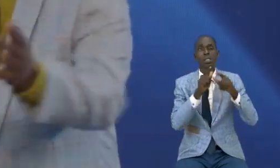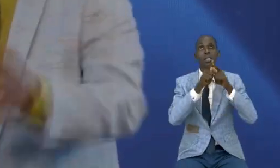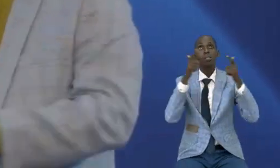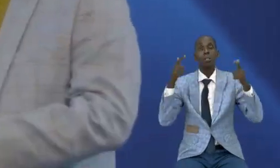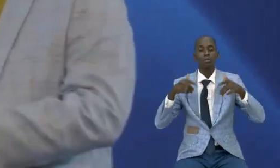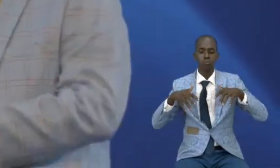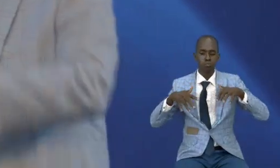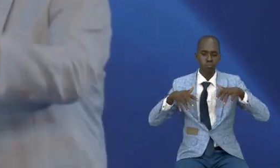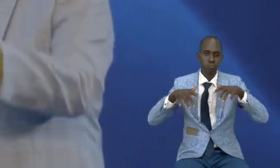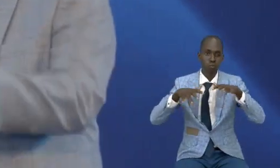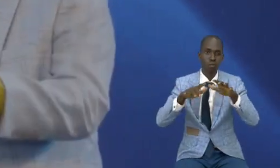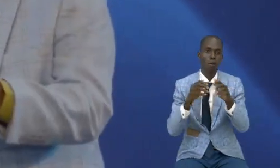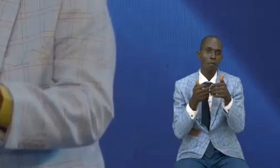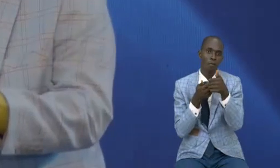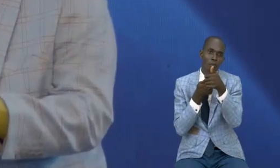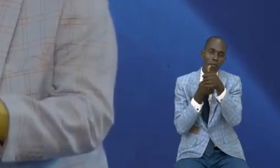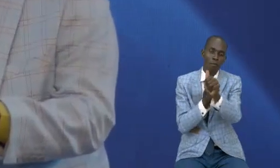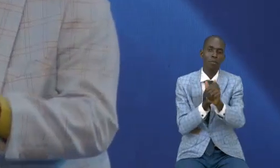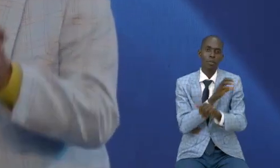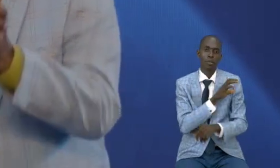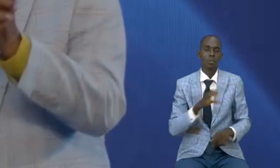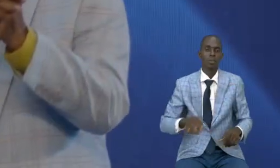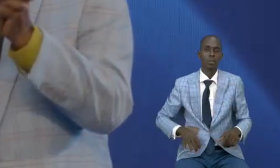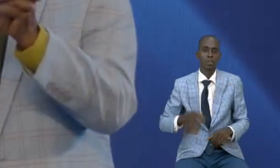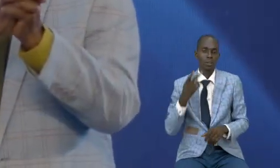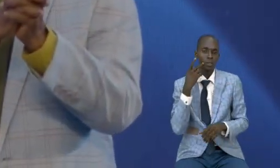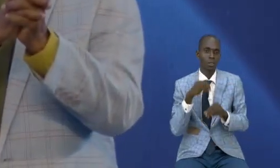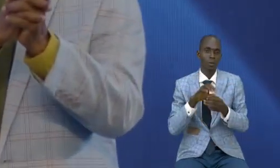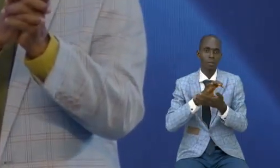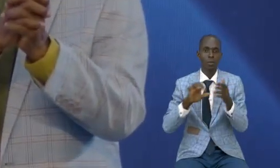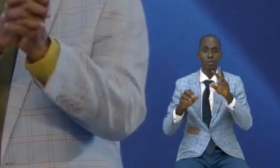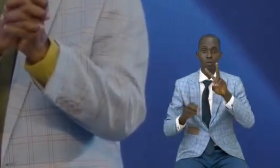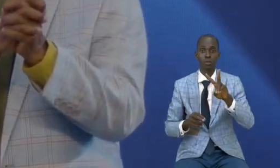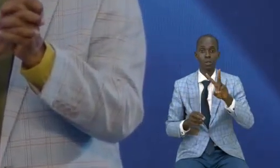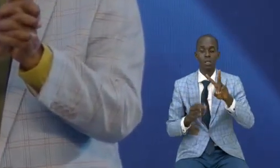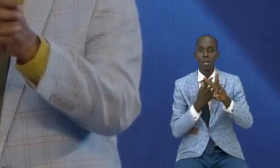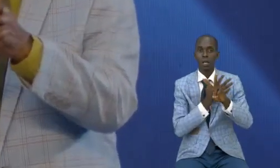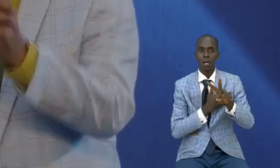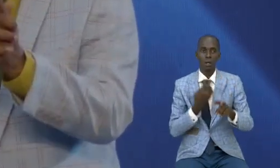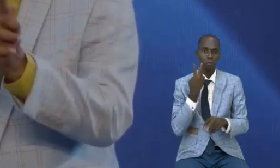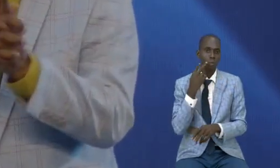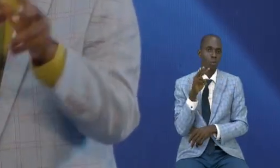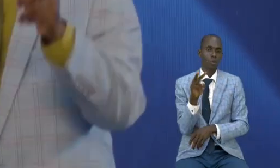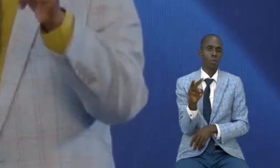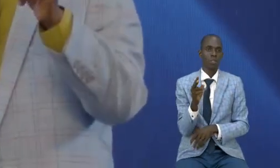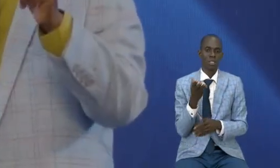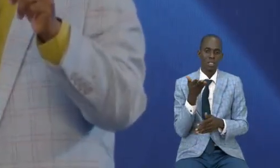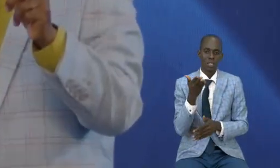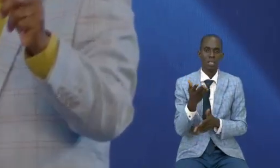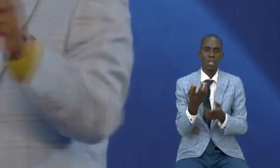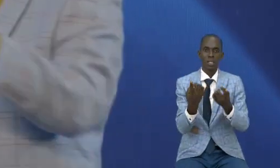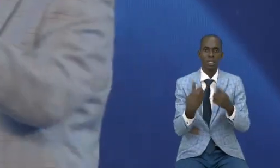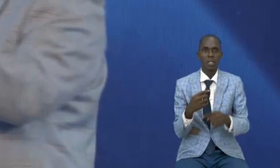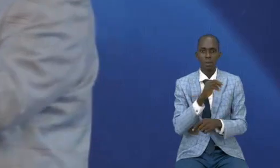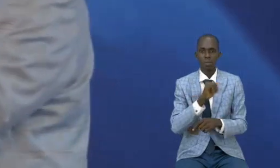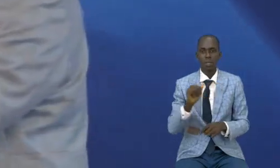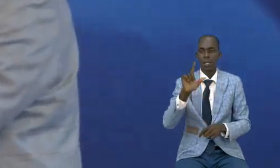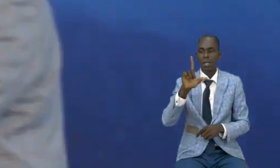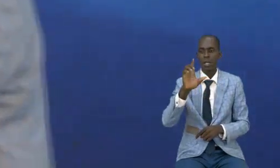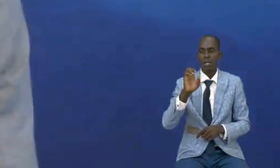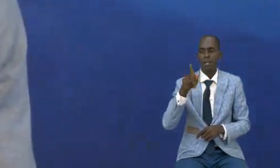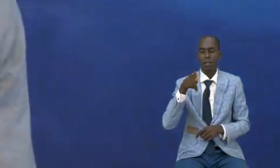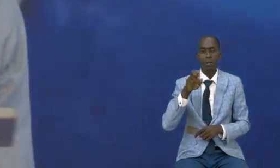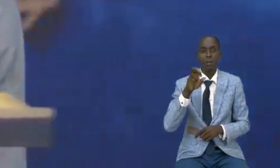multitudes followed him. Look at verse 2. And behold, there came a leper. I need to tell